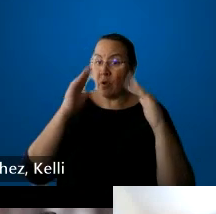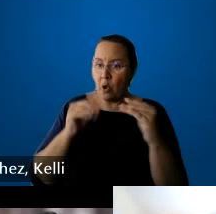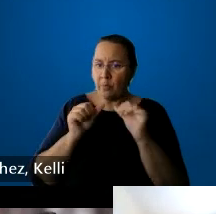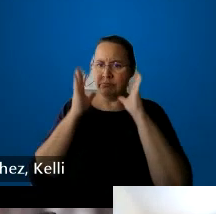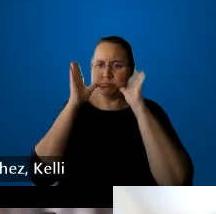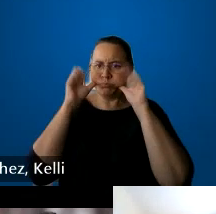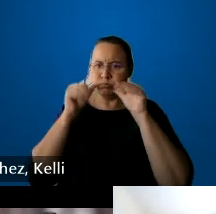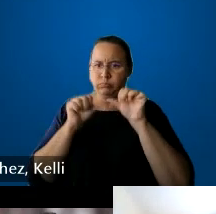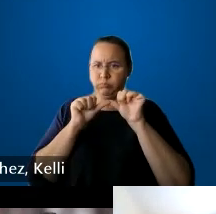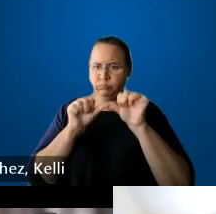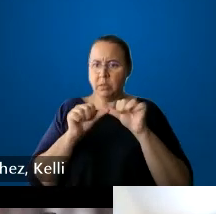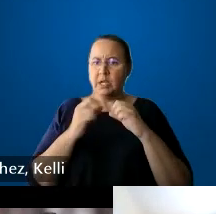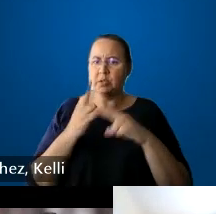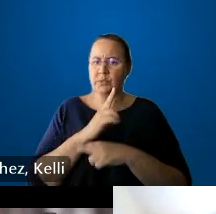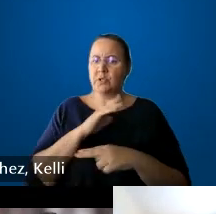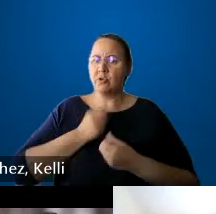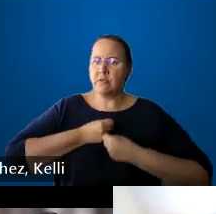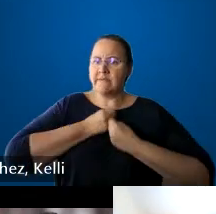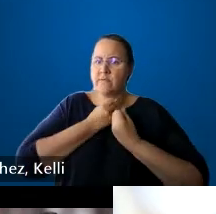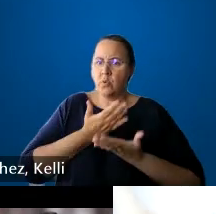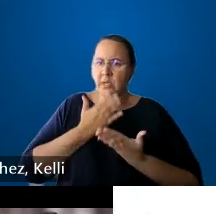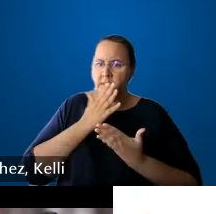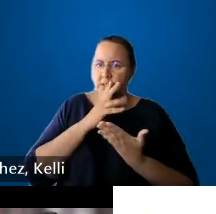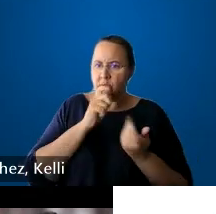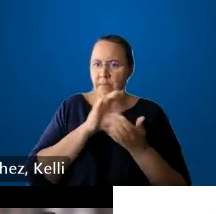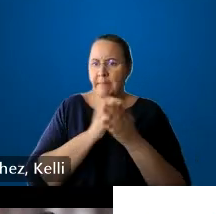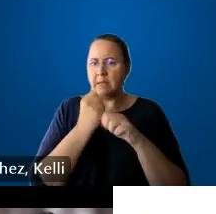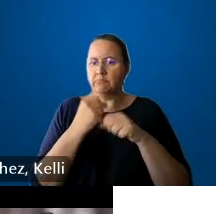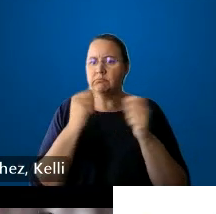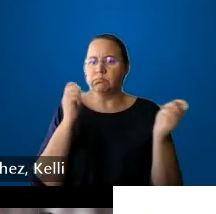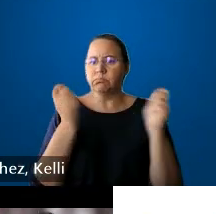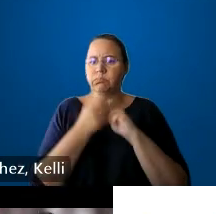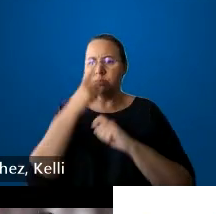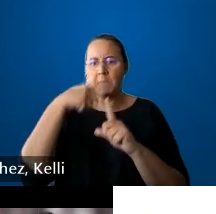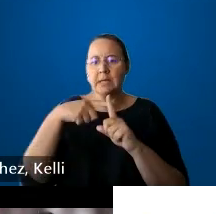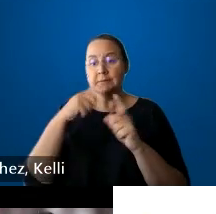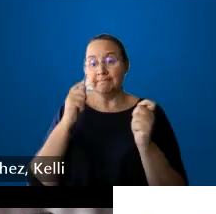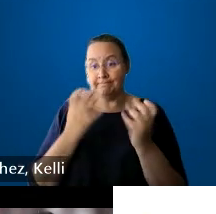and using her voice to drive positive change. Thank you so much, Jada. Welcome.